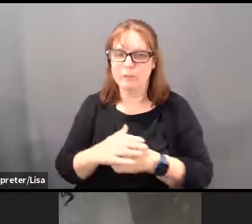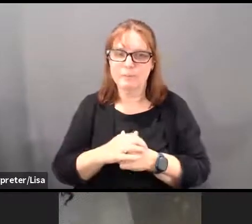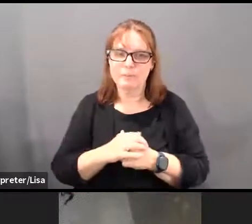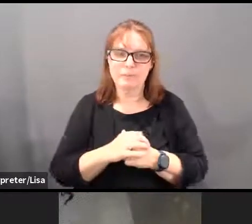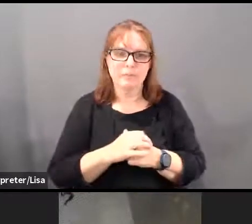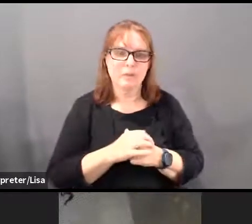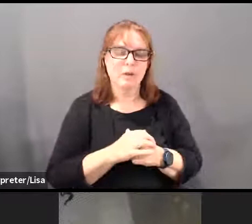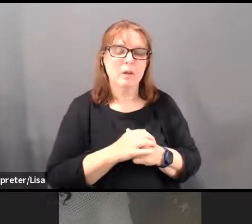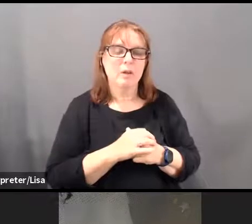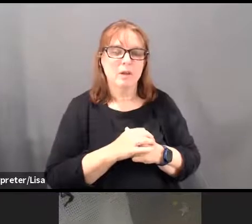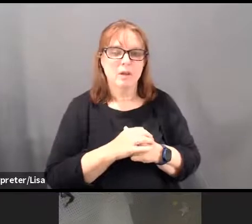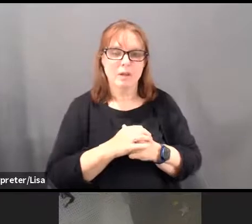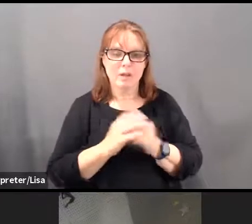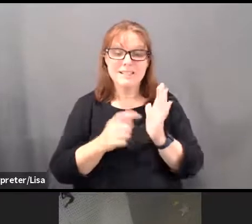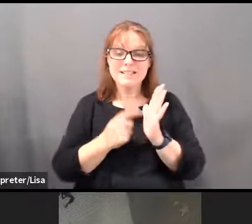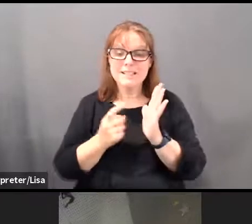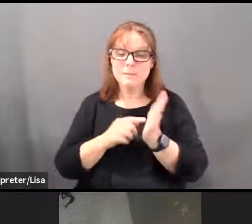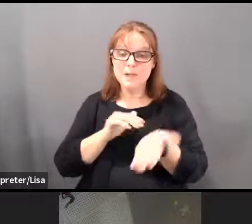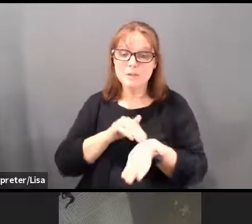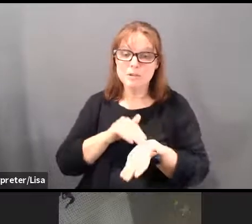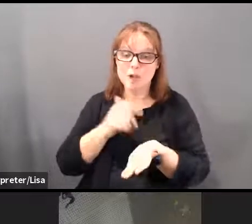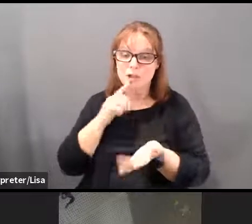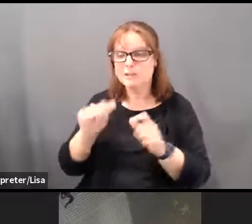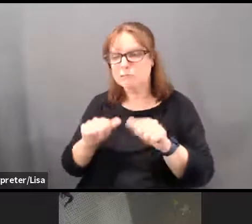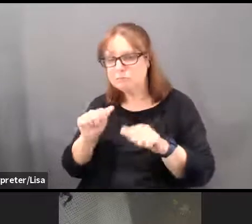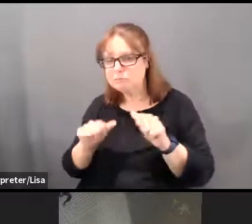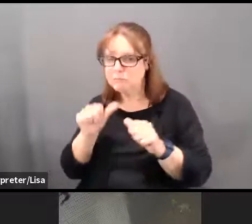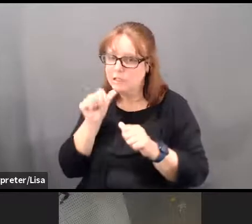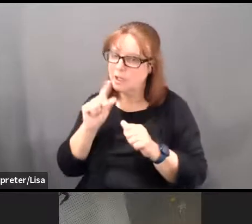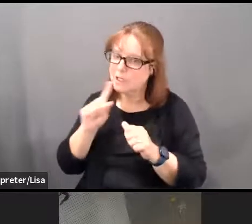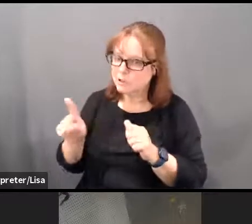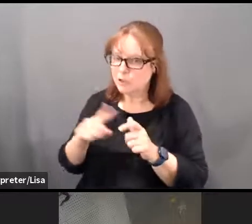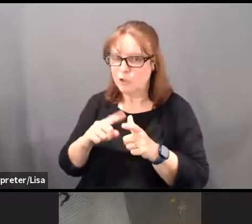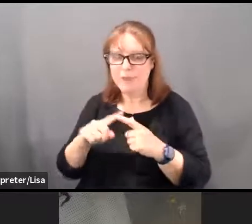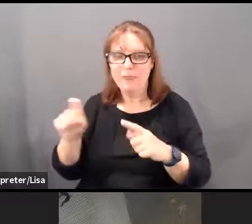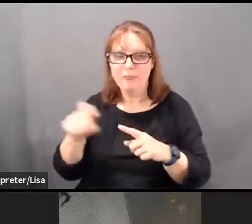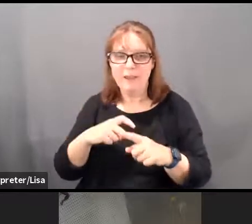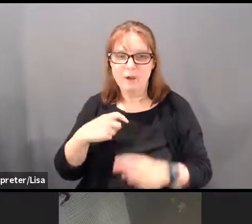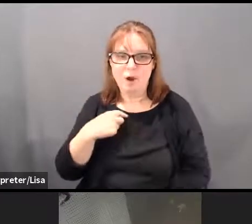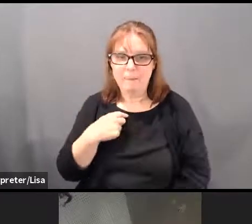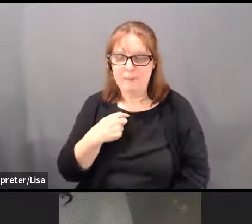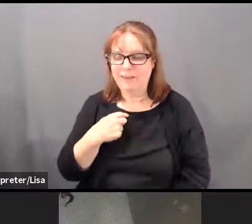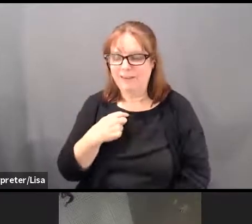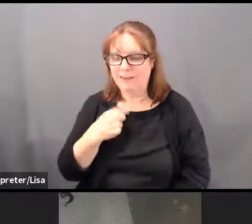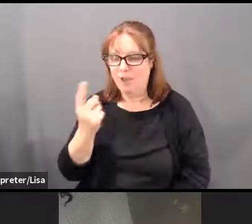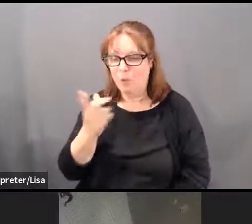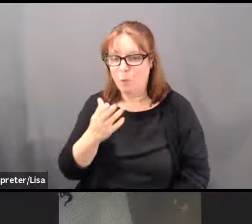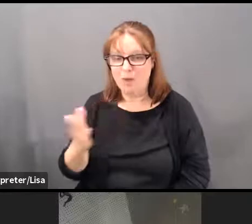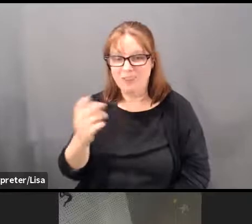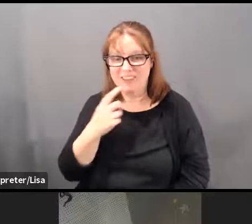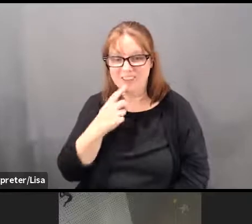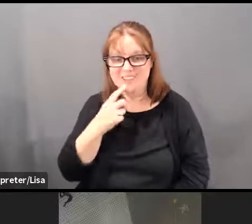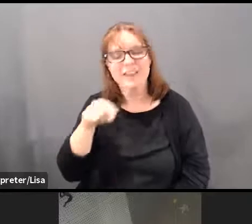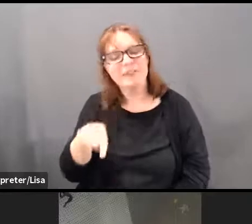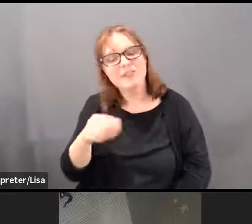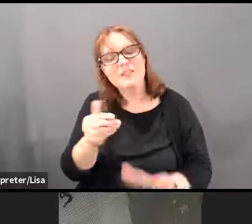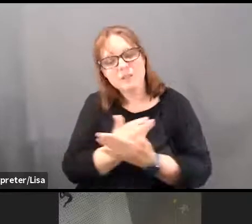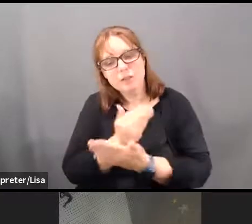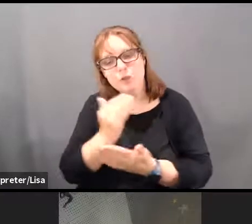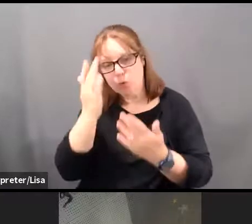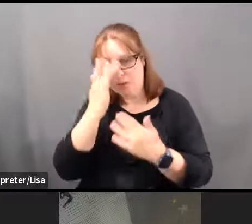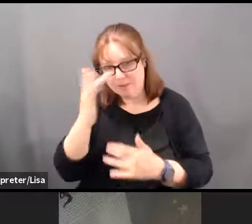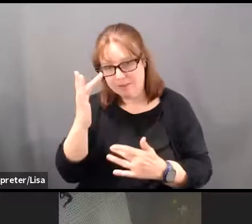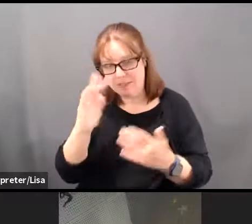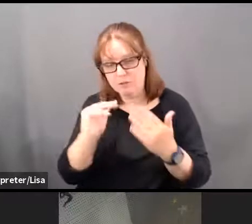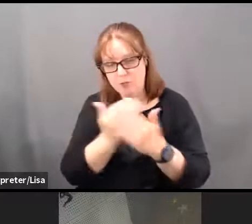say, I'm not really sure sometimes. And so then they actually call me. And one of the things I'll just say is it is a new disease. It is a new vaccine.